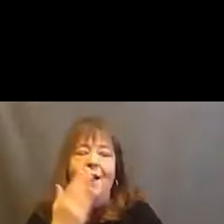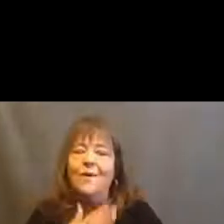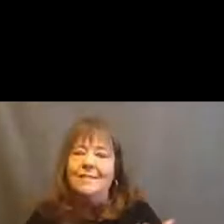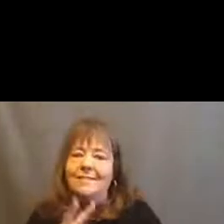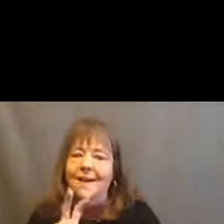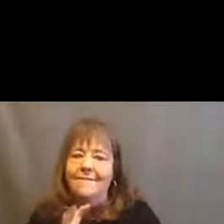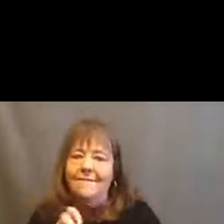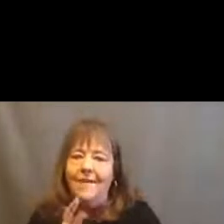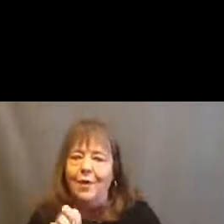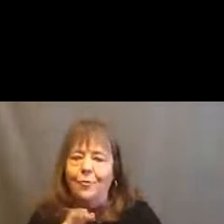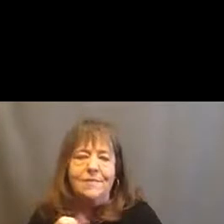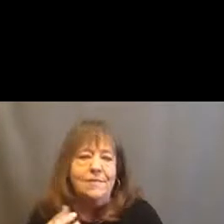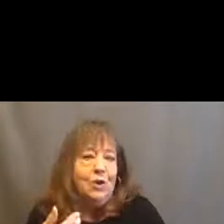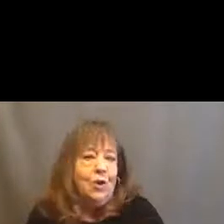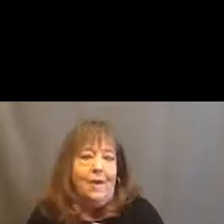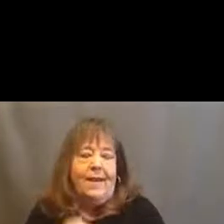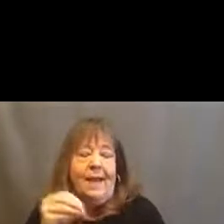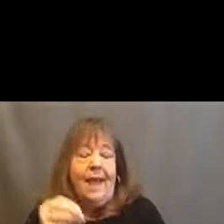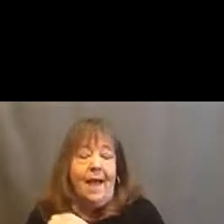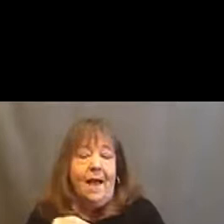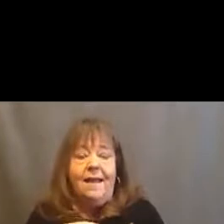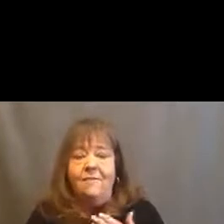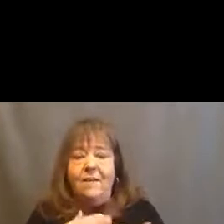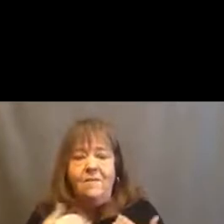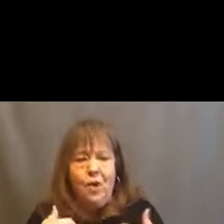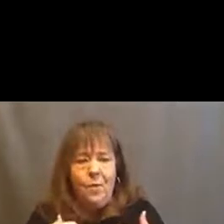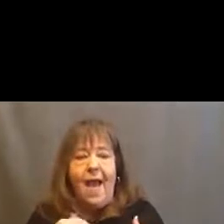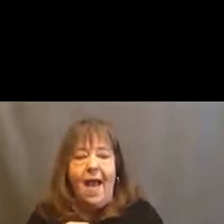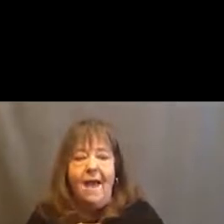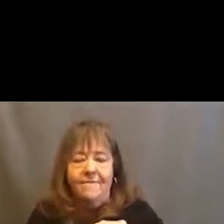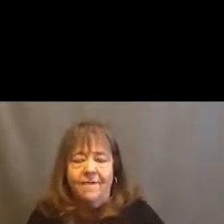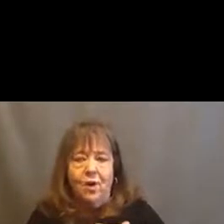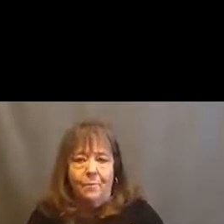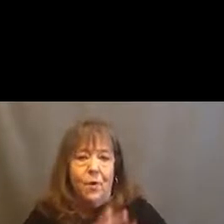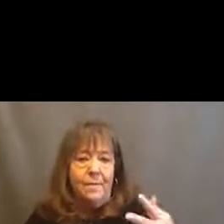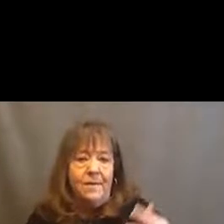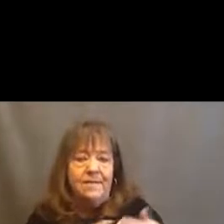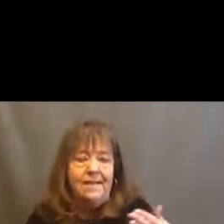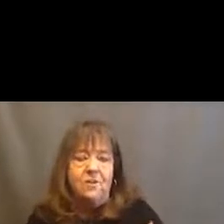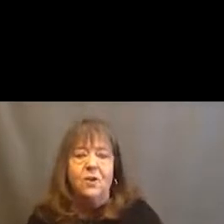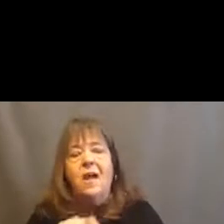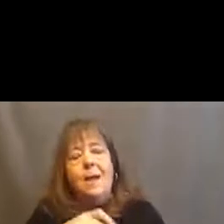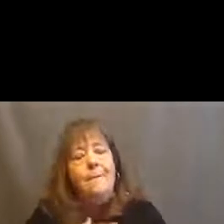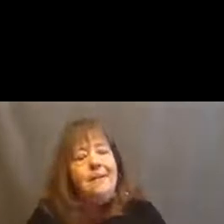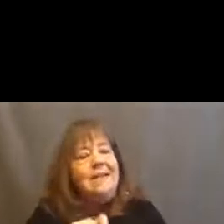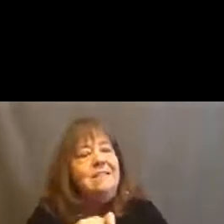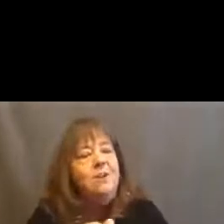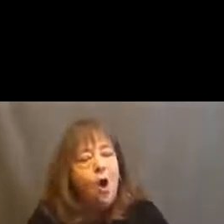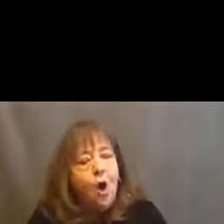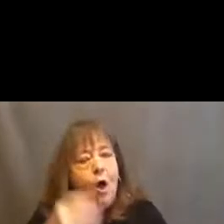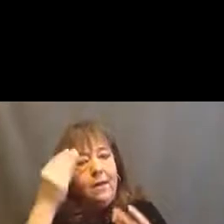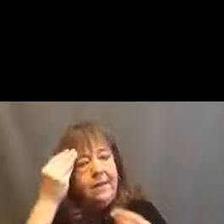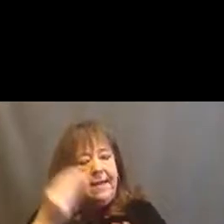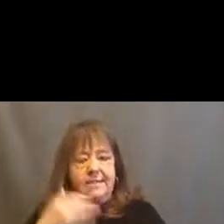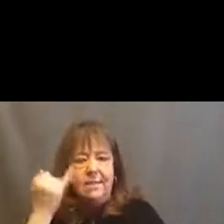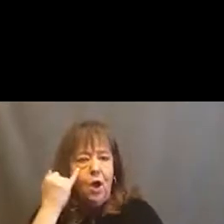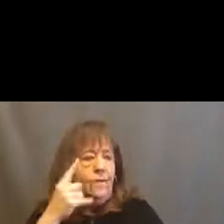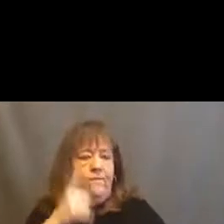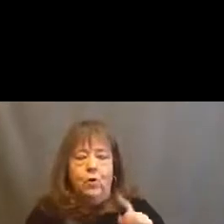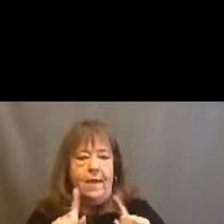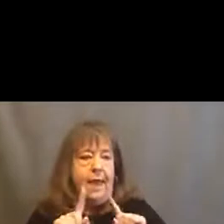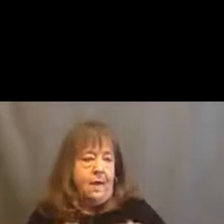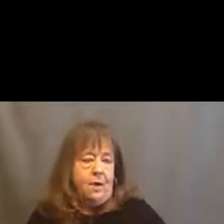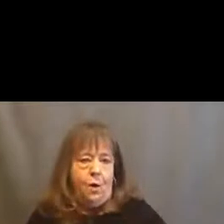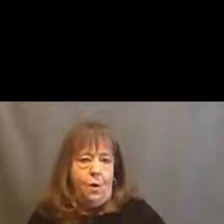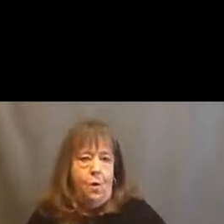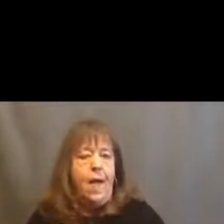get out, even if you have a scheduled appointment for our vaccine clinic. So please call, let us know. We'll get that rescheduled to a time that works better